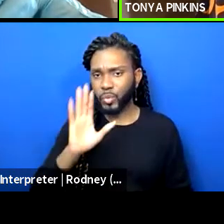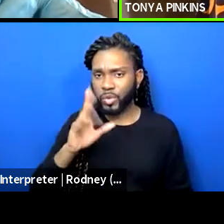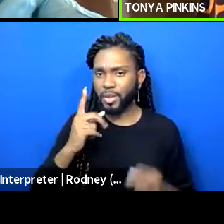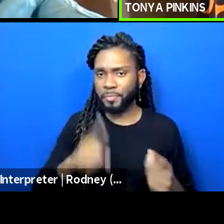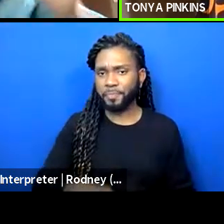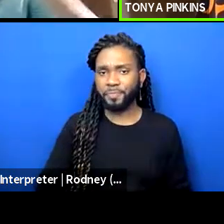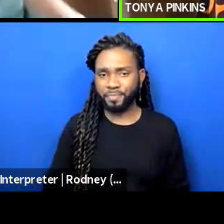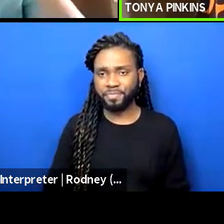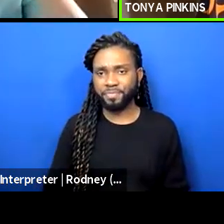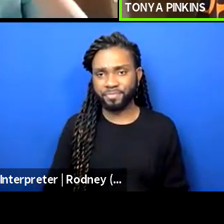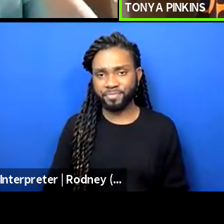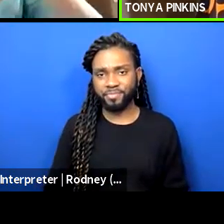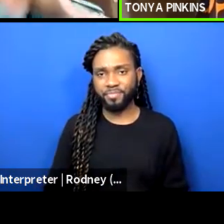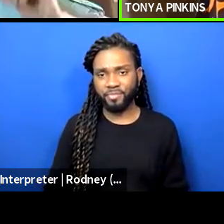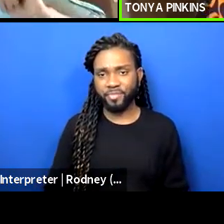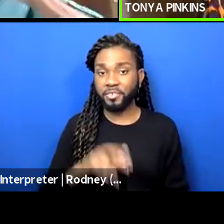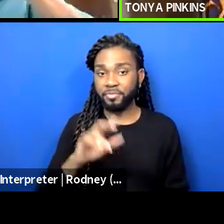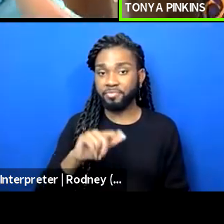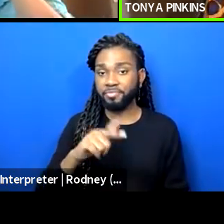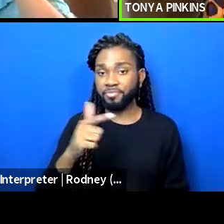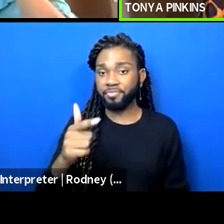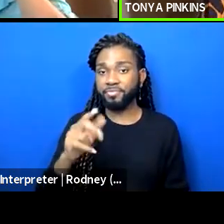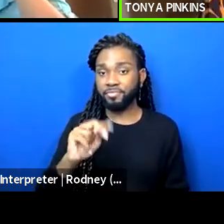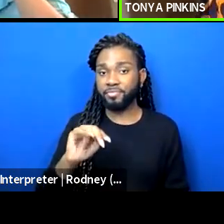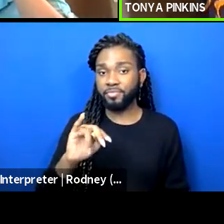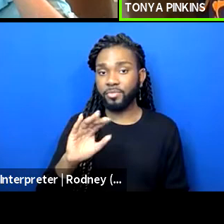It's happening. Nicole.